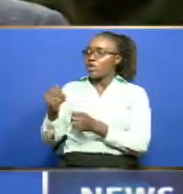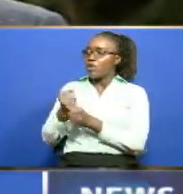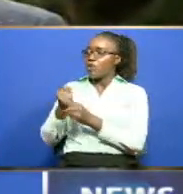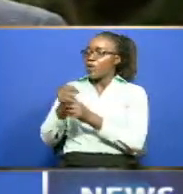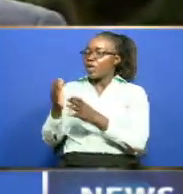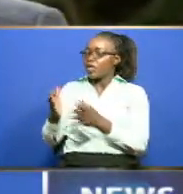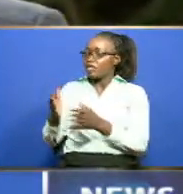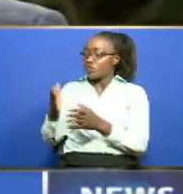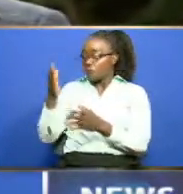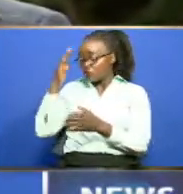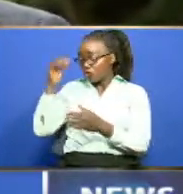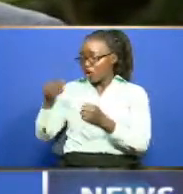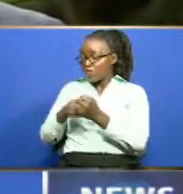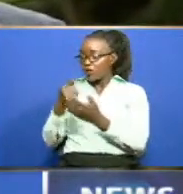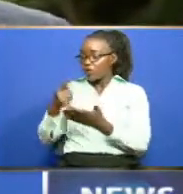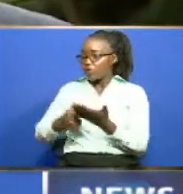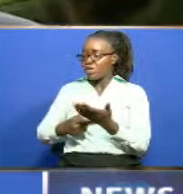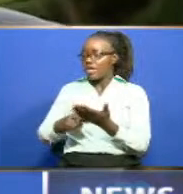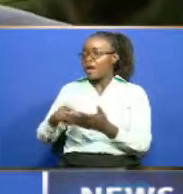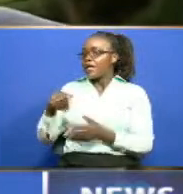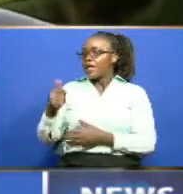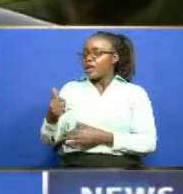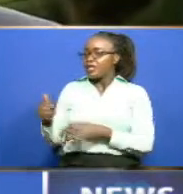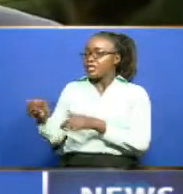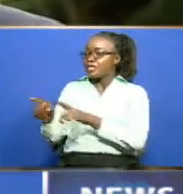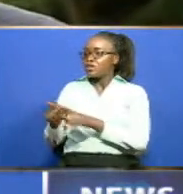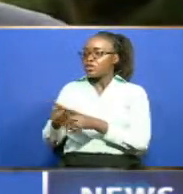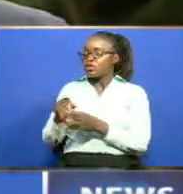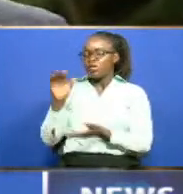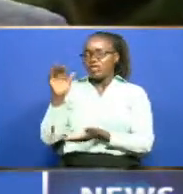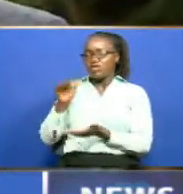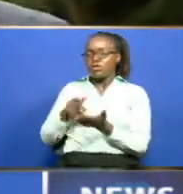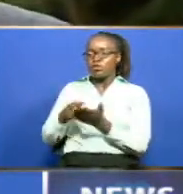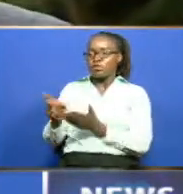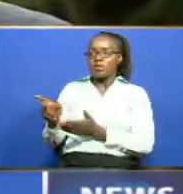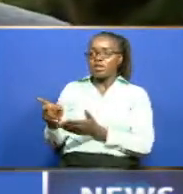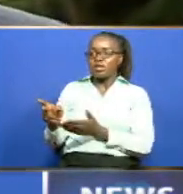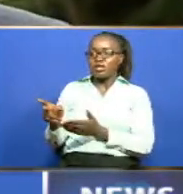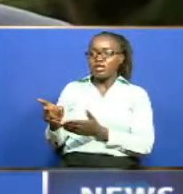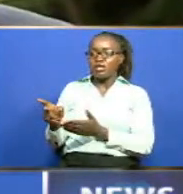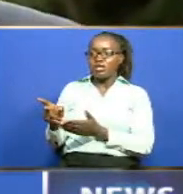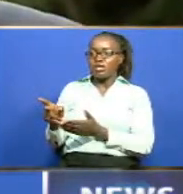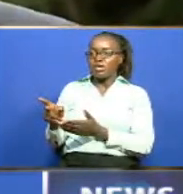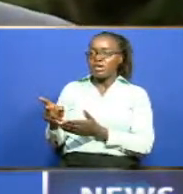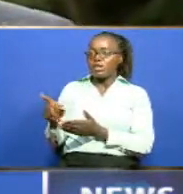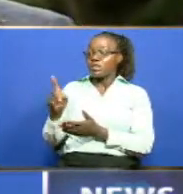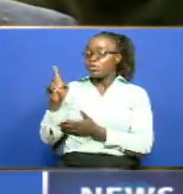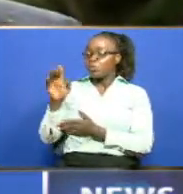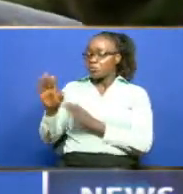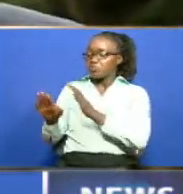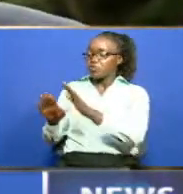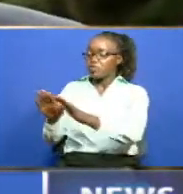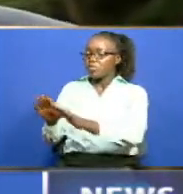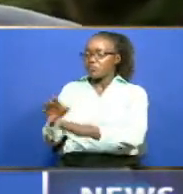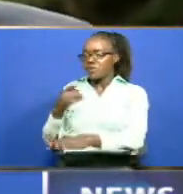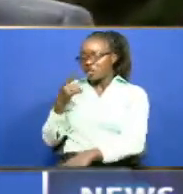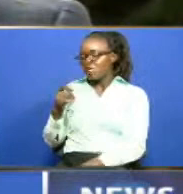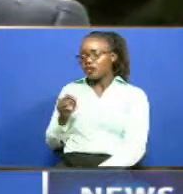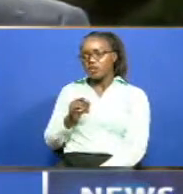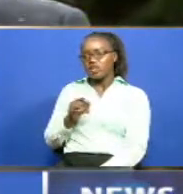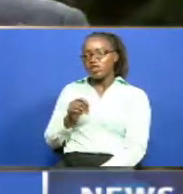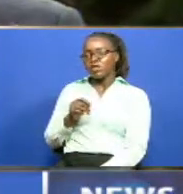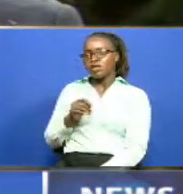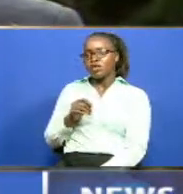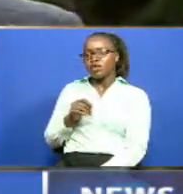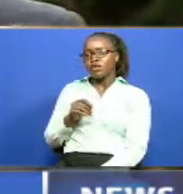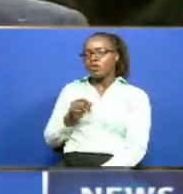what is happening. Of course, there were others also who just reduced pay. That was also one of the steps. We just say, let's, instead of any of